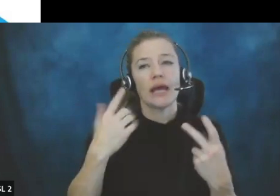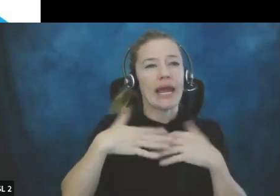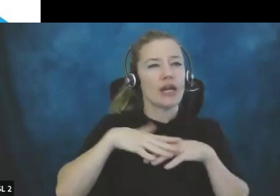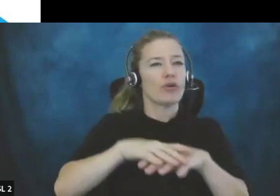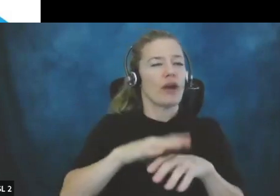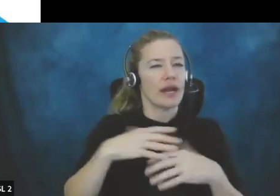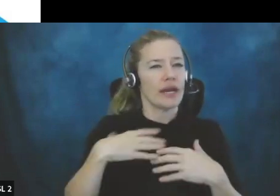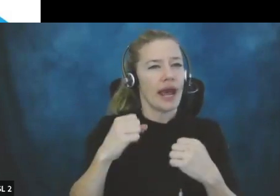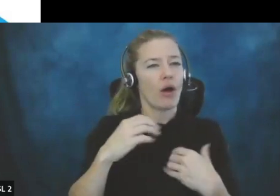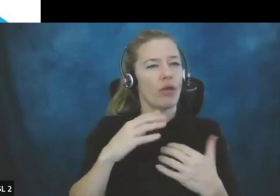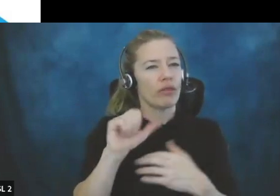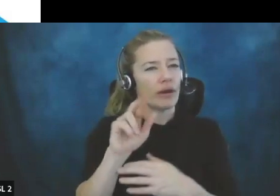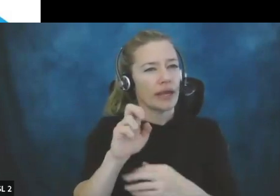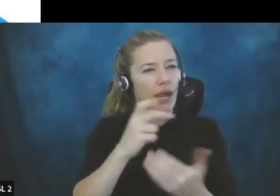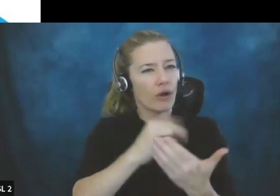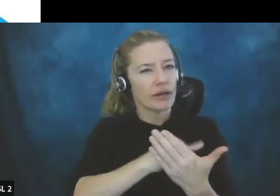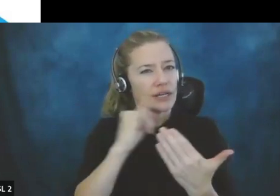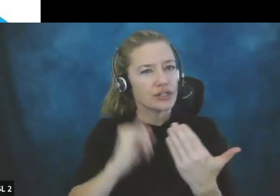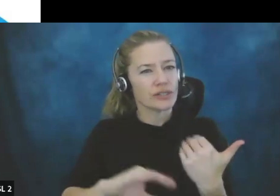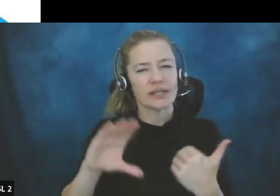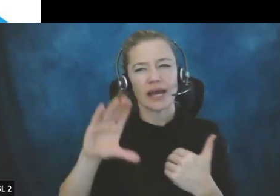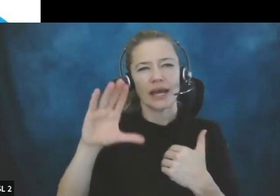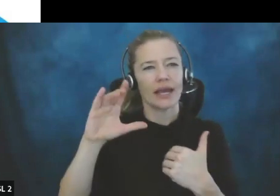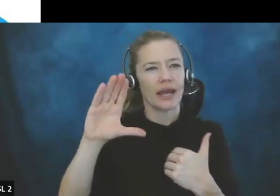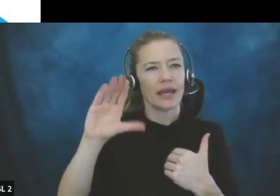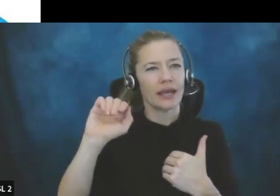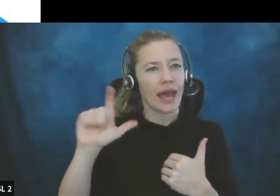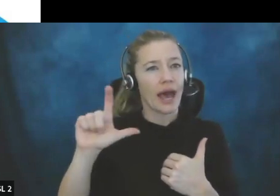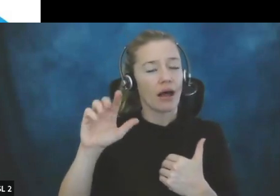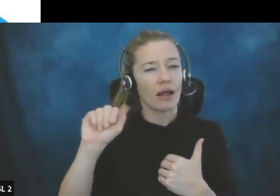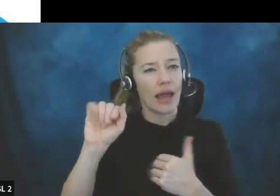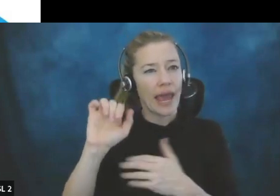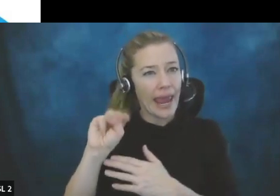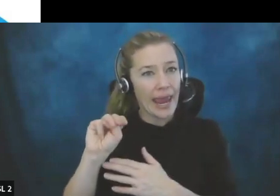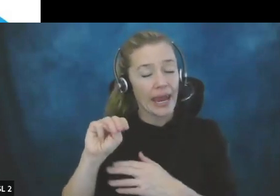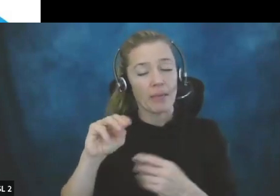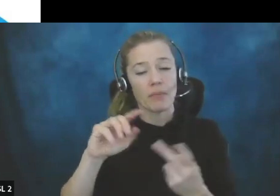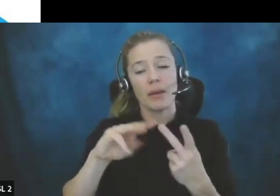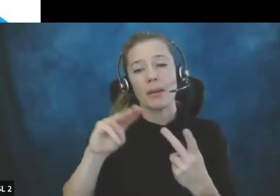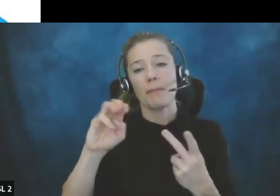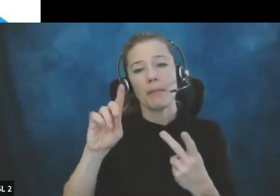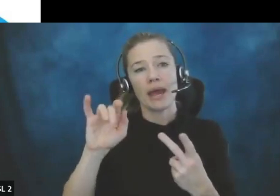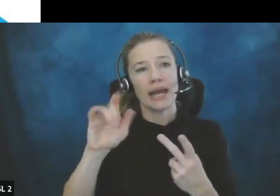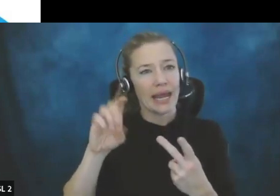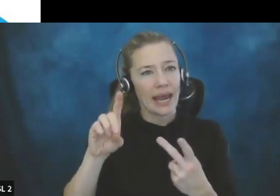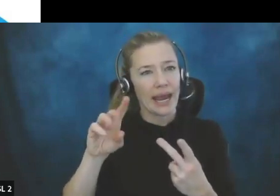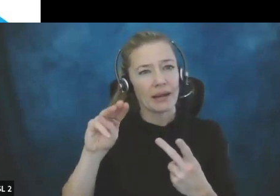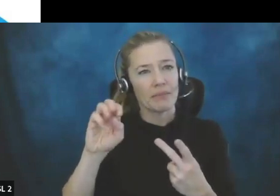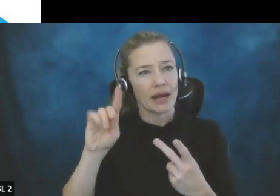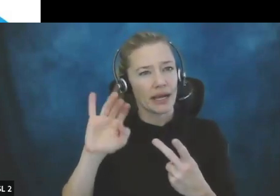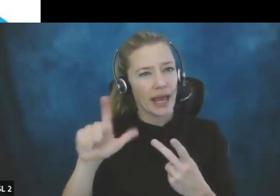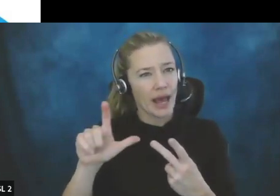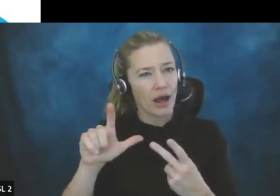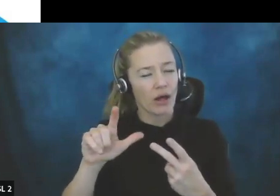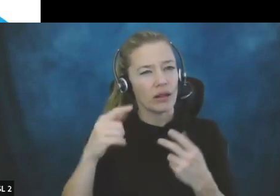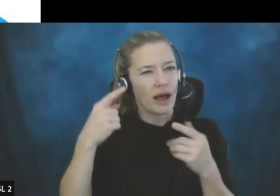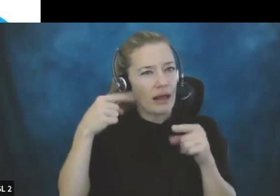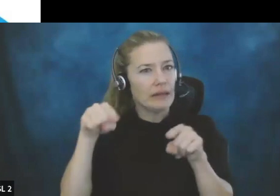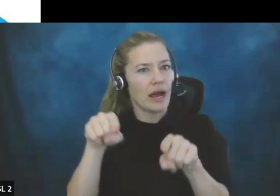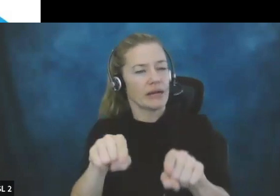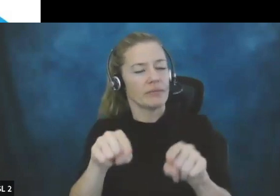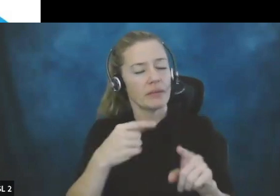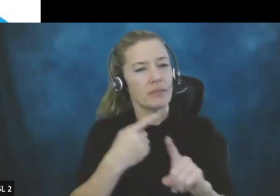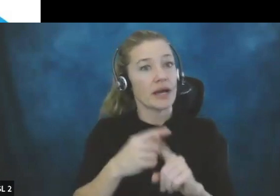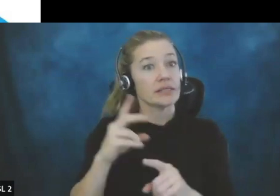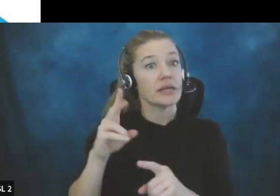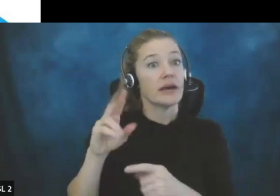and integrating healthcare initiatives like CalAIM, Medi-Cal, Medicaid realignment, as well